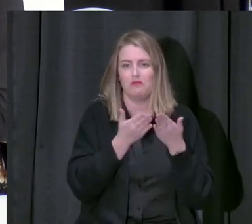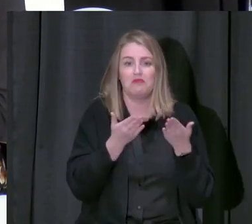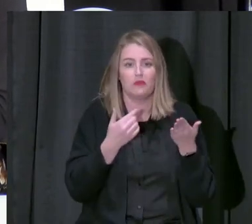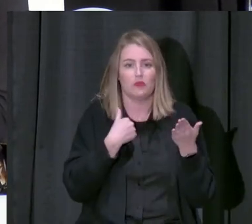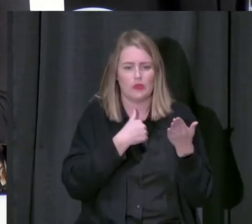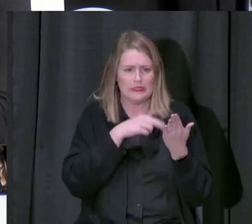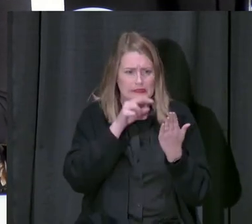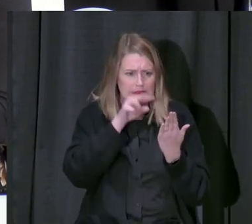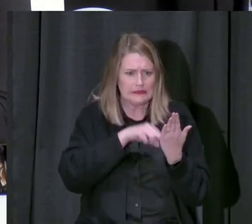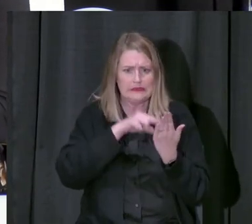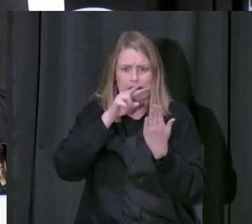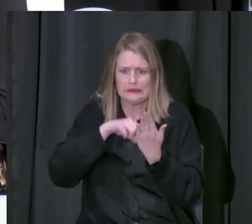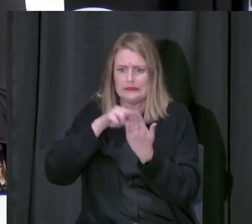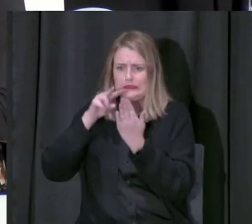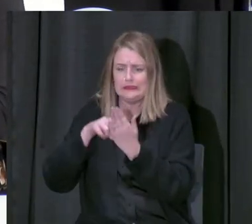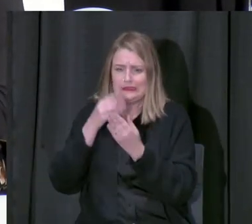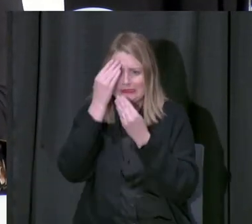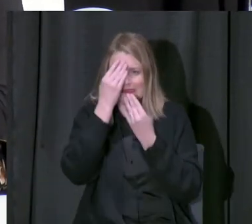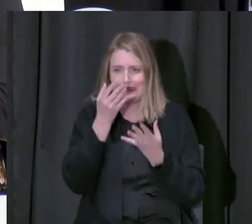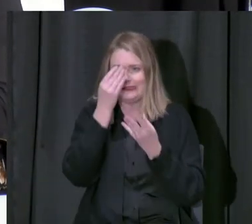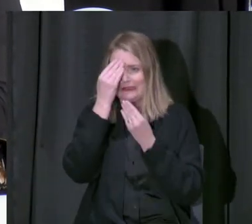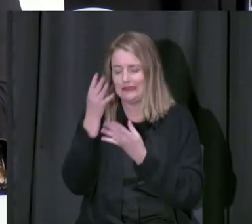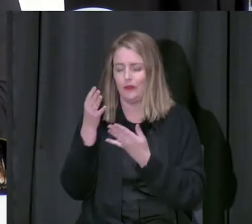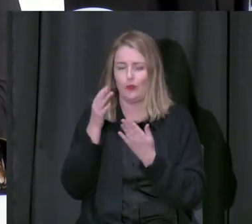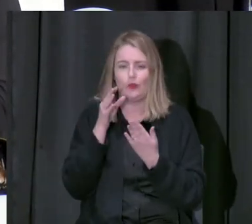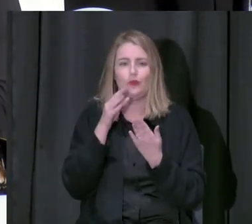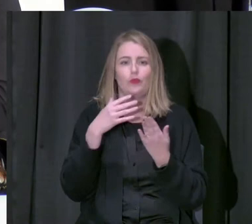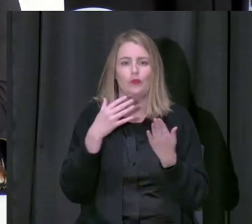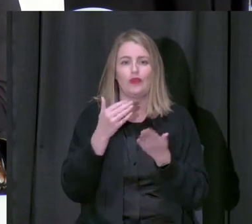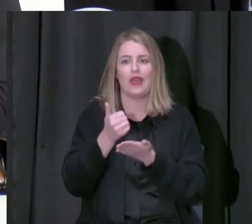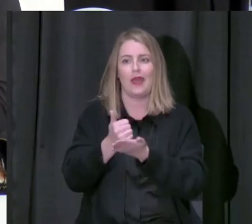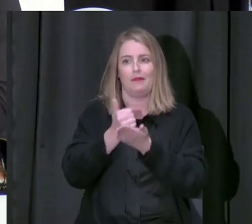We pour through that data and information, and it helps